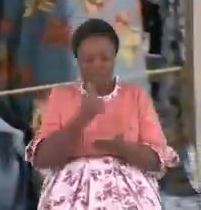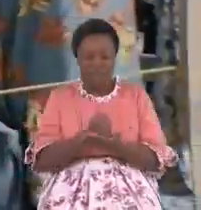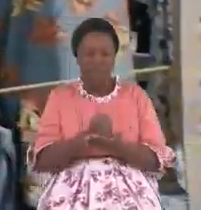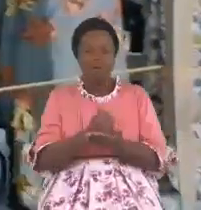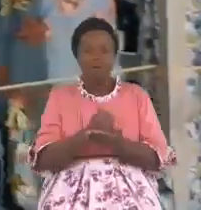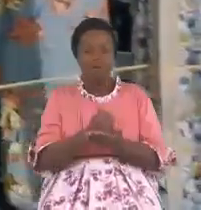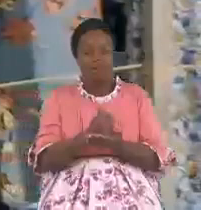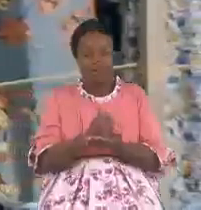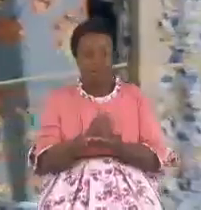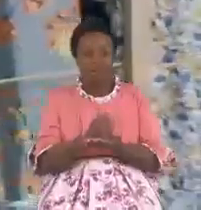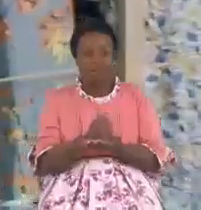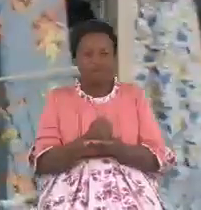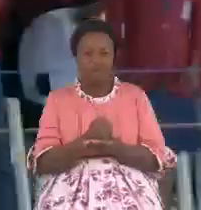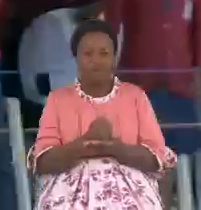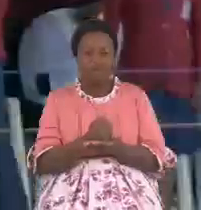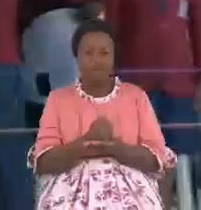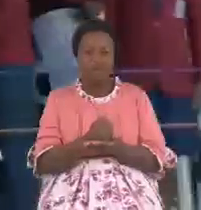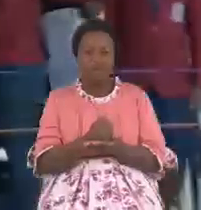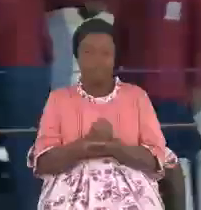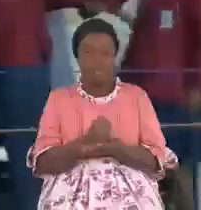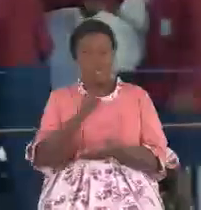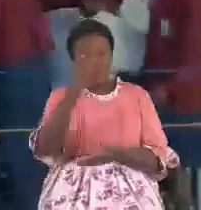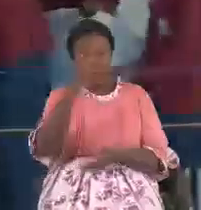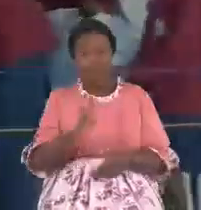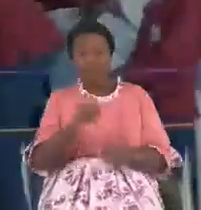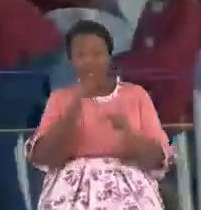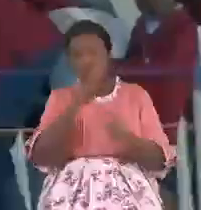god bless you you can sit down